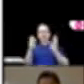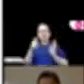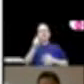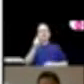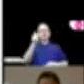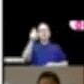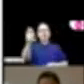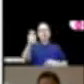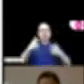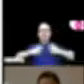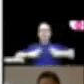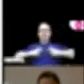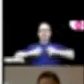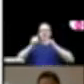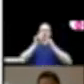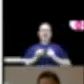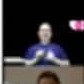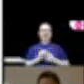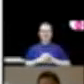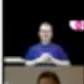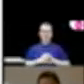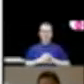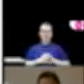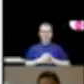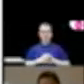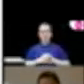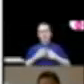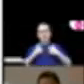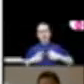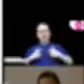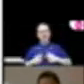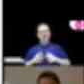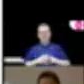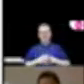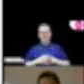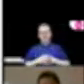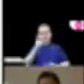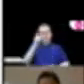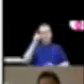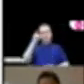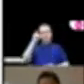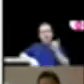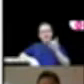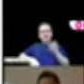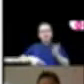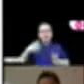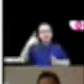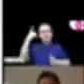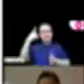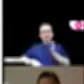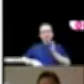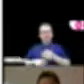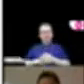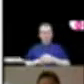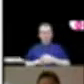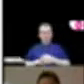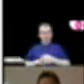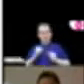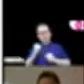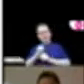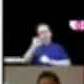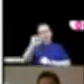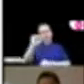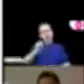And like I say that, I don't believe it's welfare check. It's just a punishment because you're an asylum seeker. They need to make your life